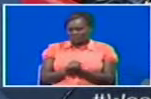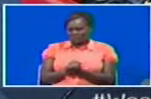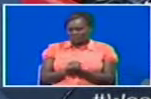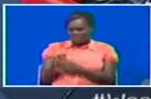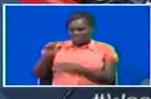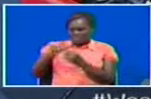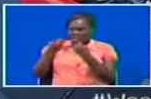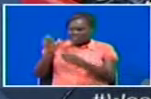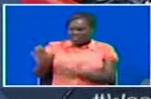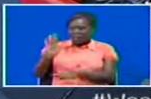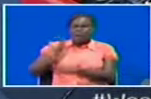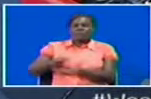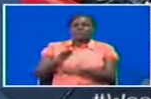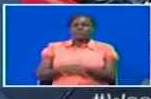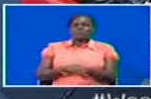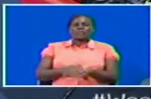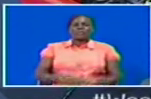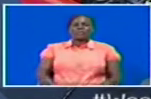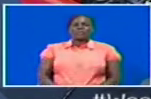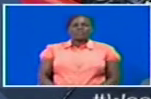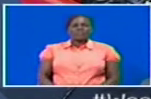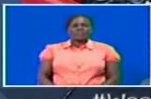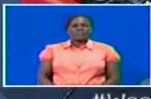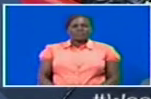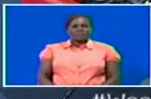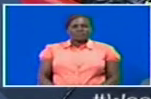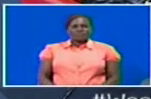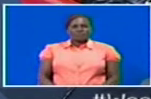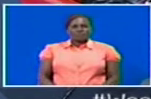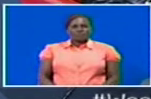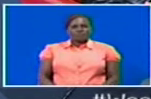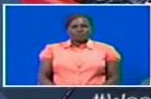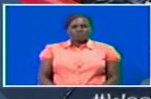and deliver it when you come from the break. But before we go to the break, ma'am,